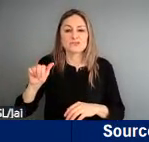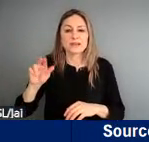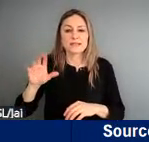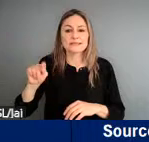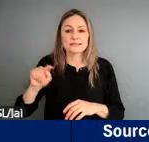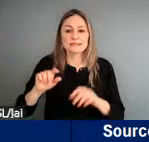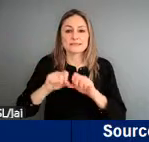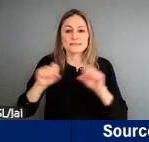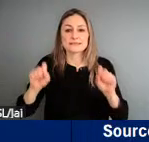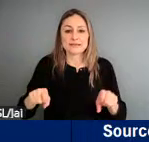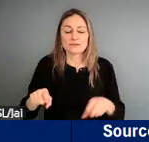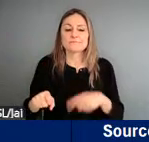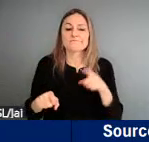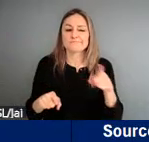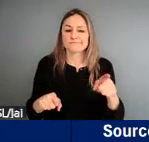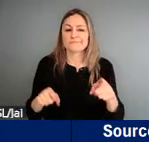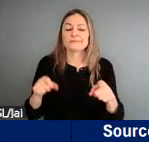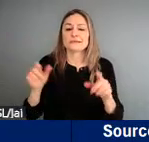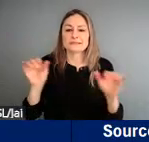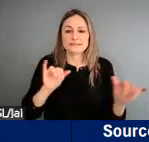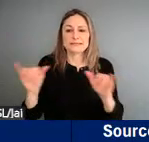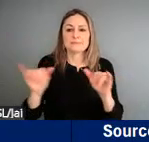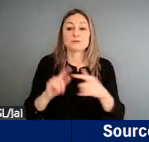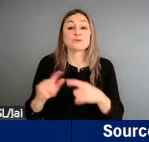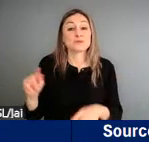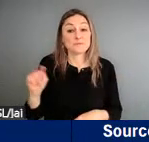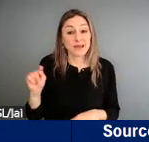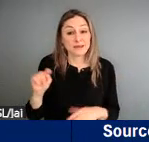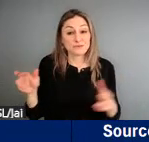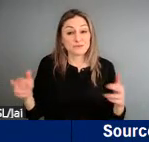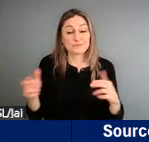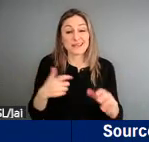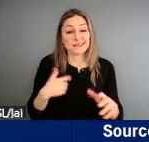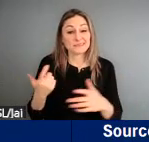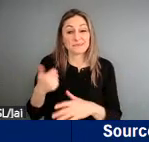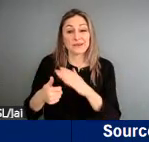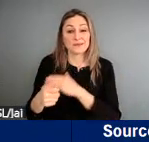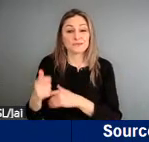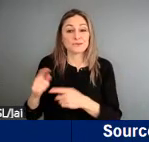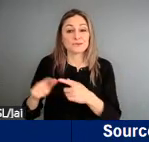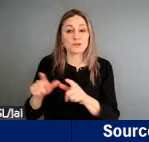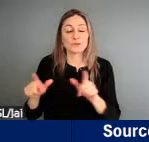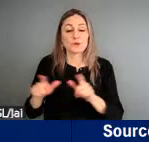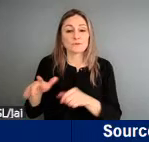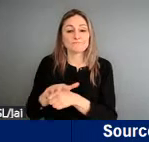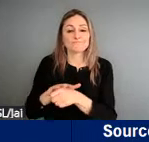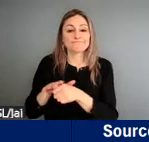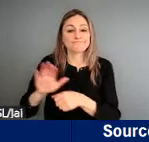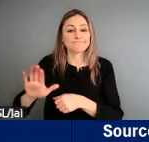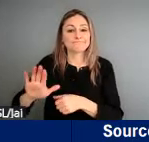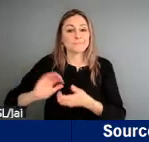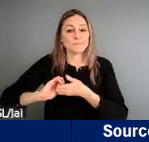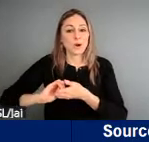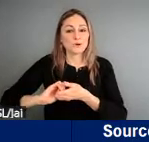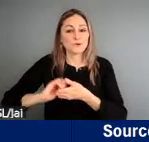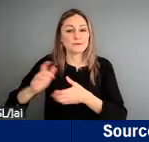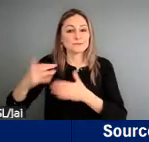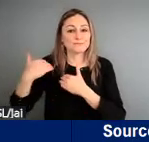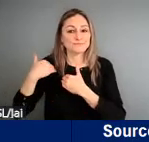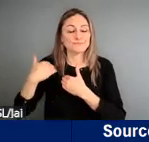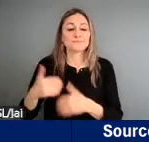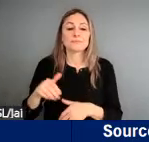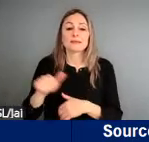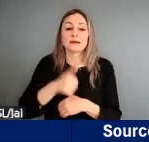would need to fall similar to the bathrooms to the local jurisdiction and partners. And then another piece here was